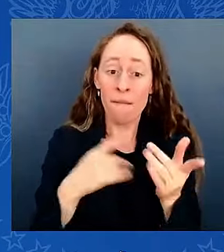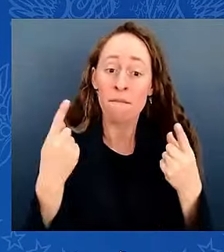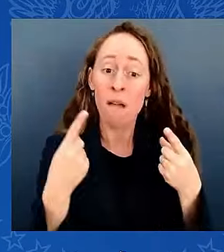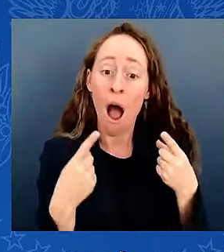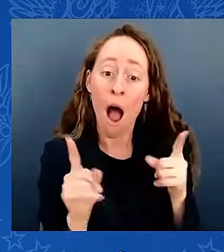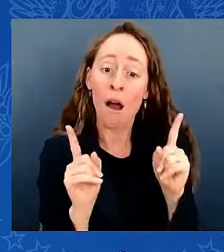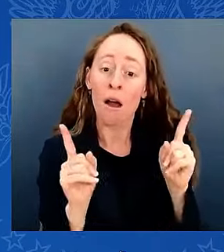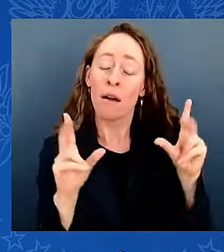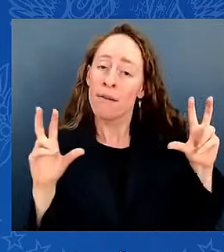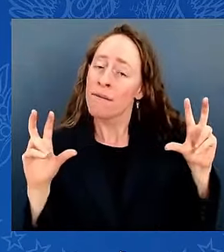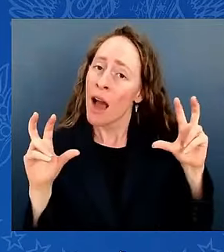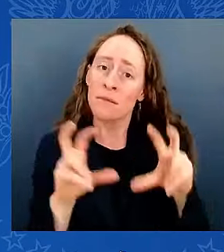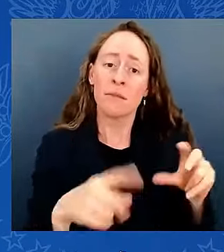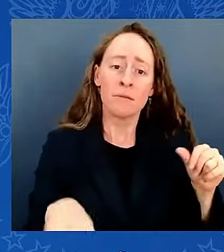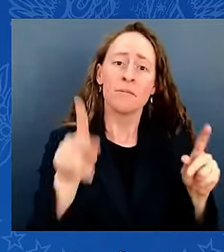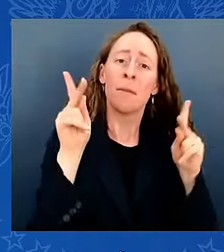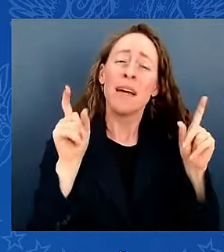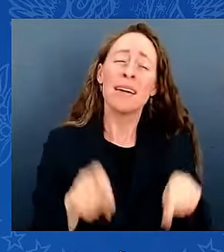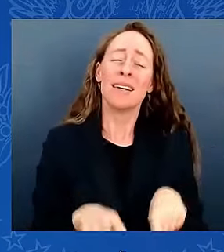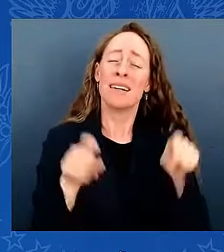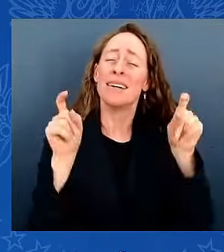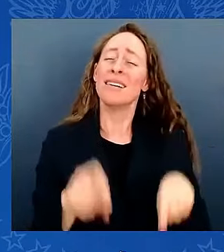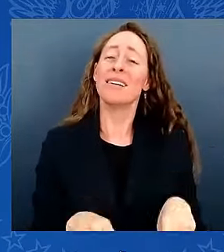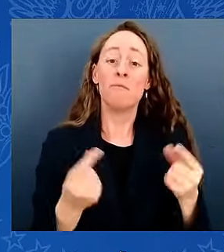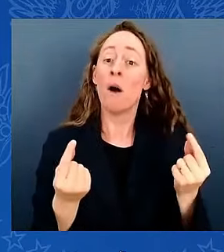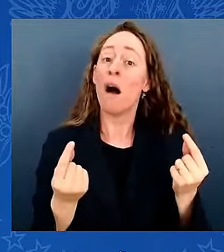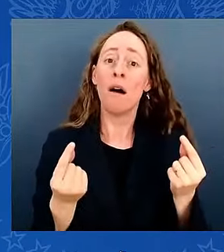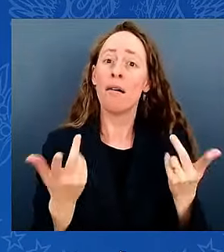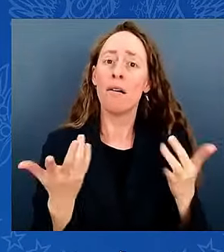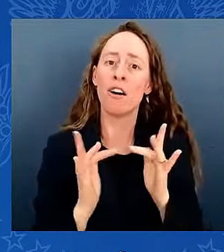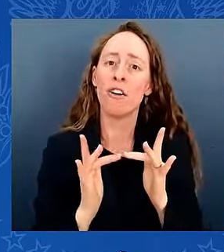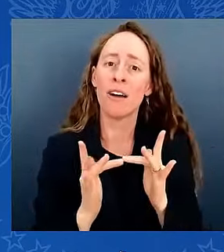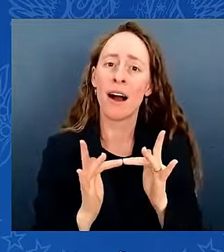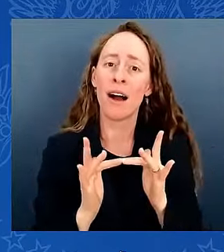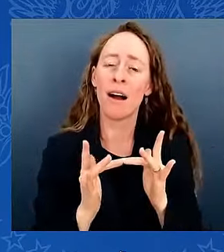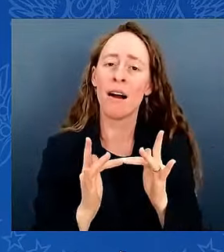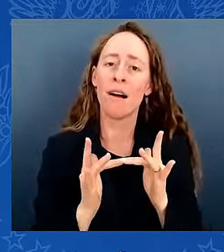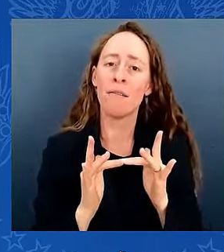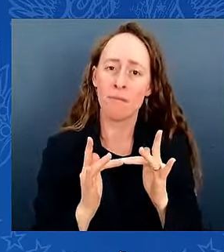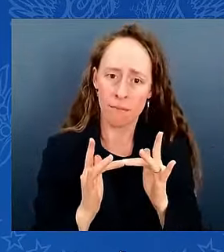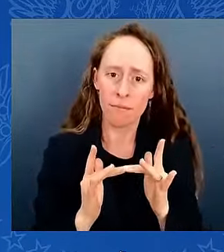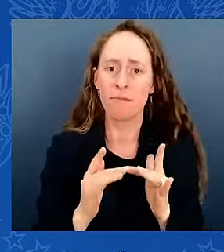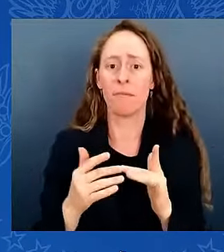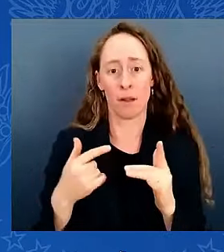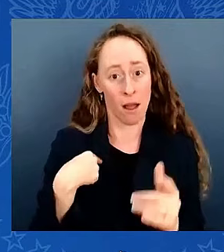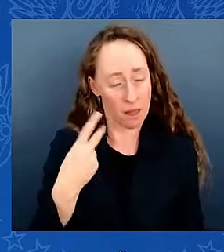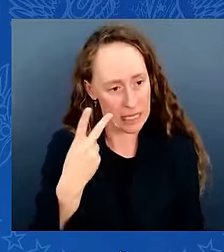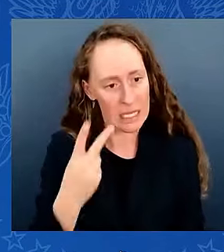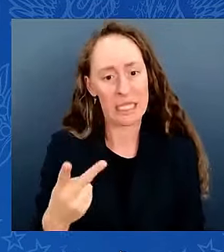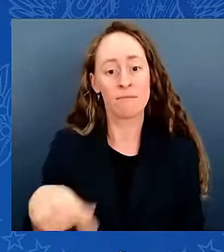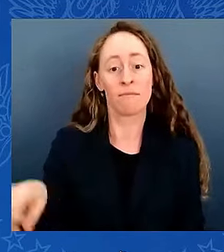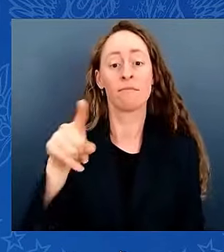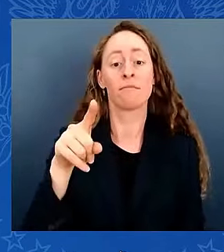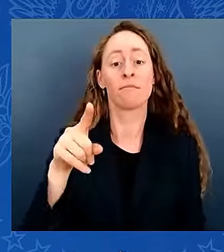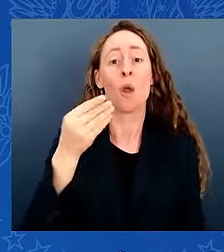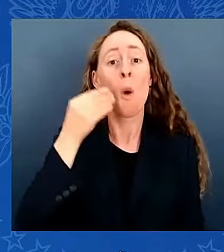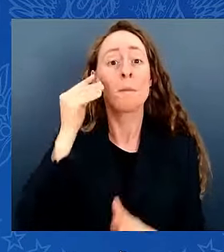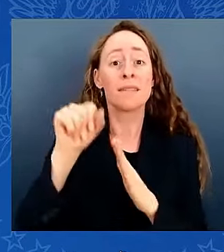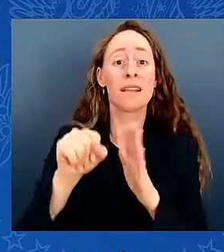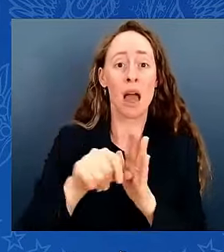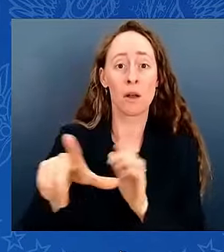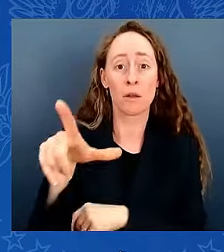And I can tell you firsthand, I went home, Mr. President, and saw my almost 96-year-old grandmother who has